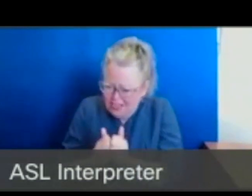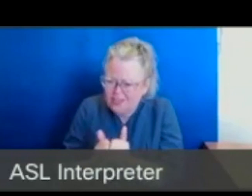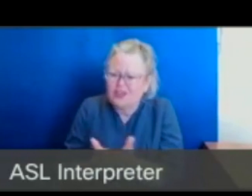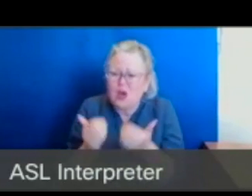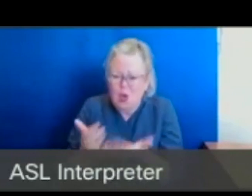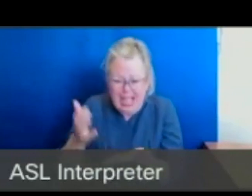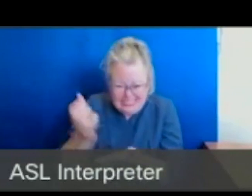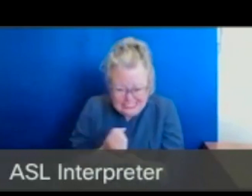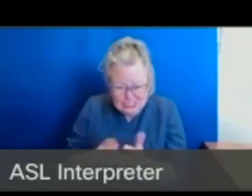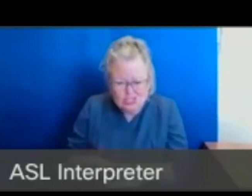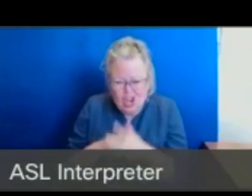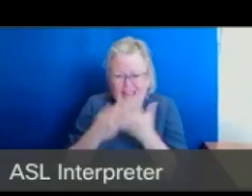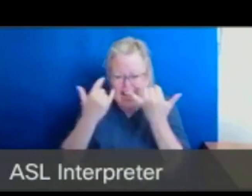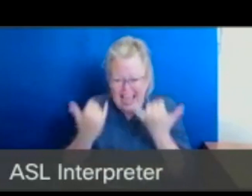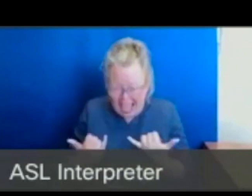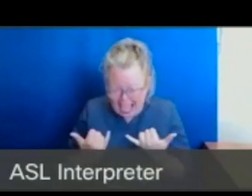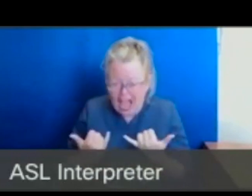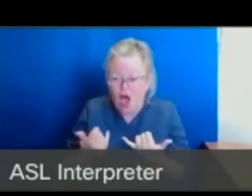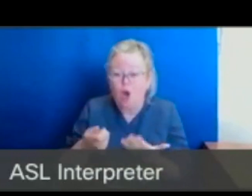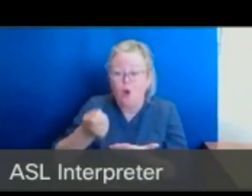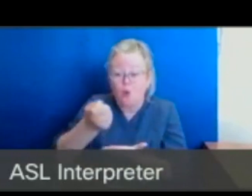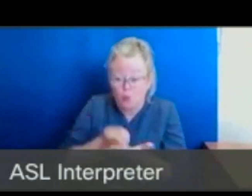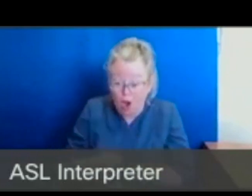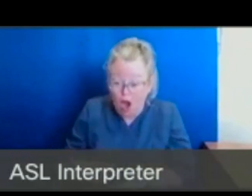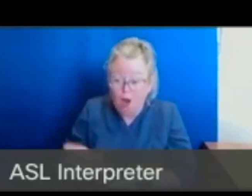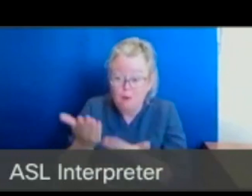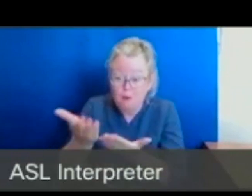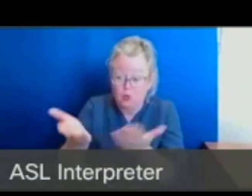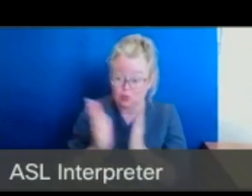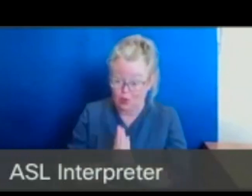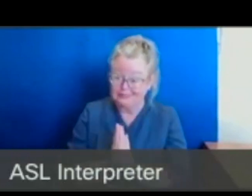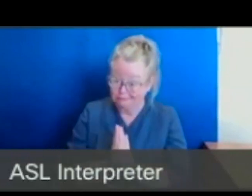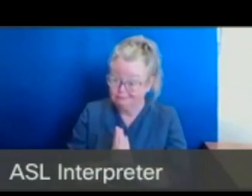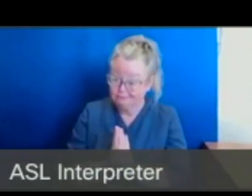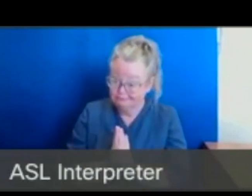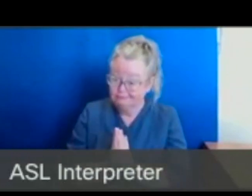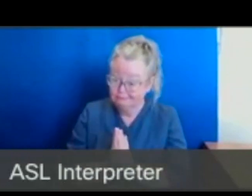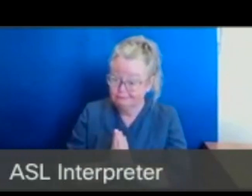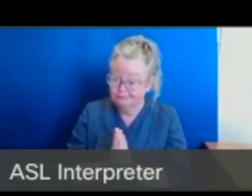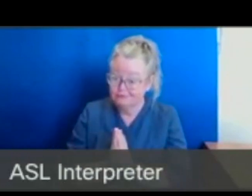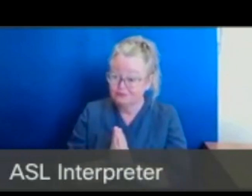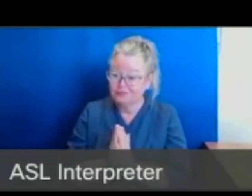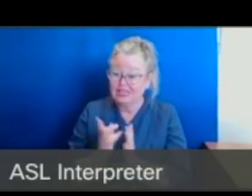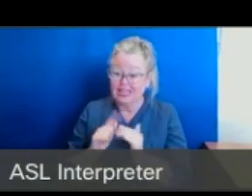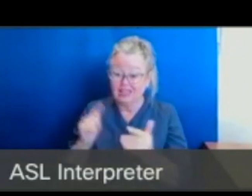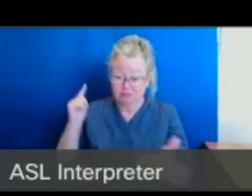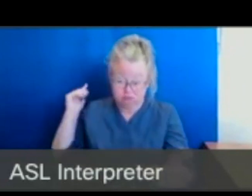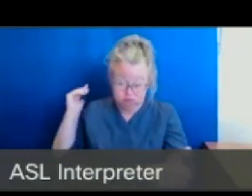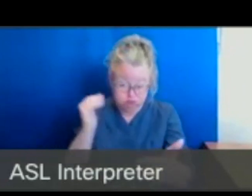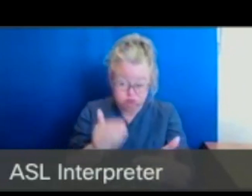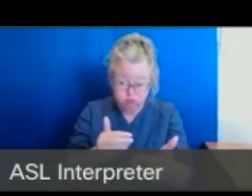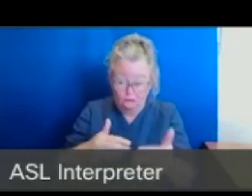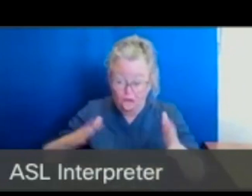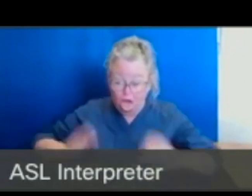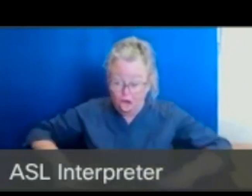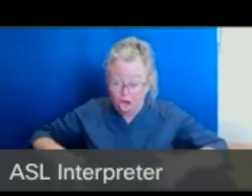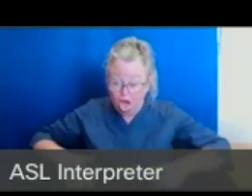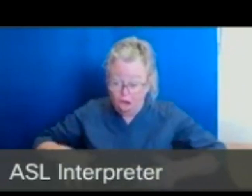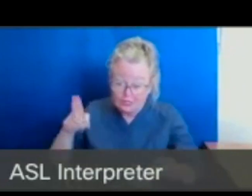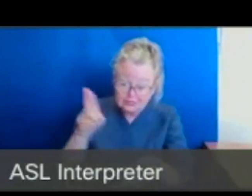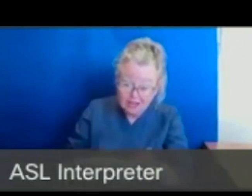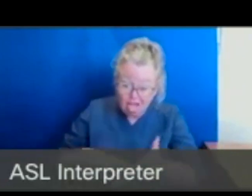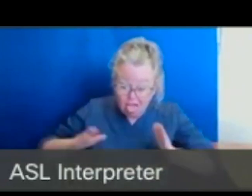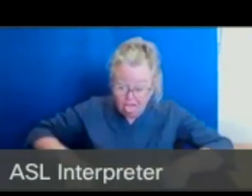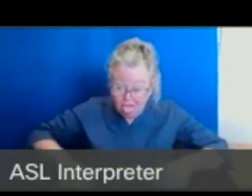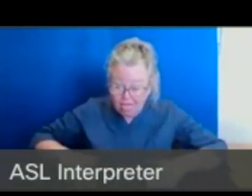work together on this very significant project. So you should not yet feel discouraged unless you